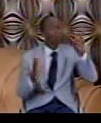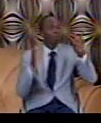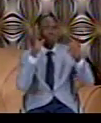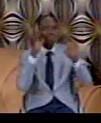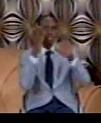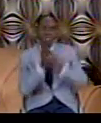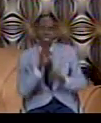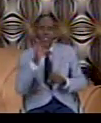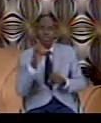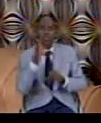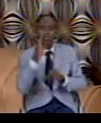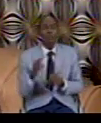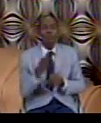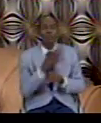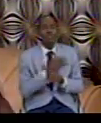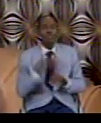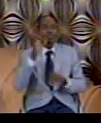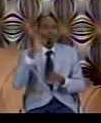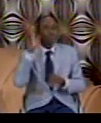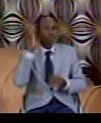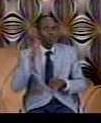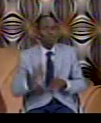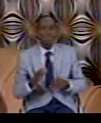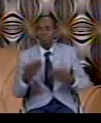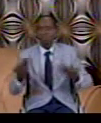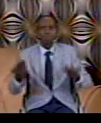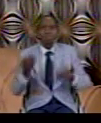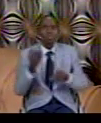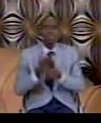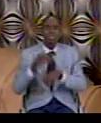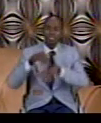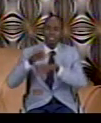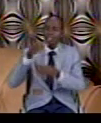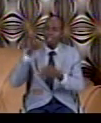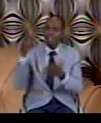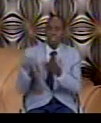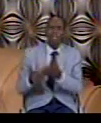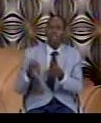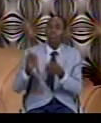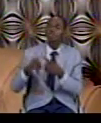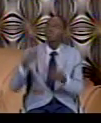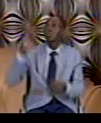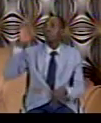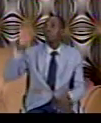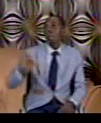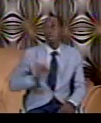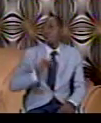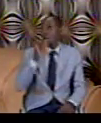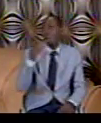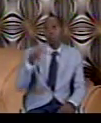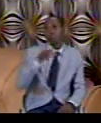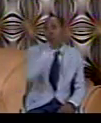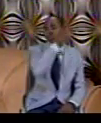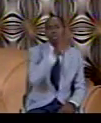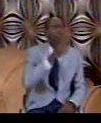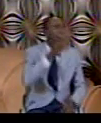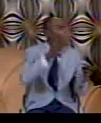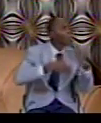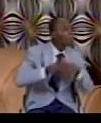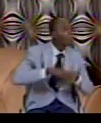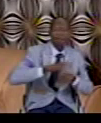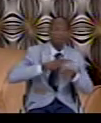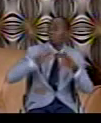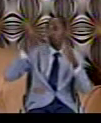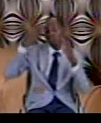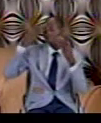job. And then, you know, he writes a note to the pastor and he says, I'm traveling. And when are you coming back? I don't know why I'm